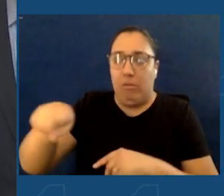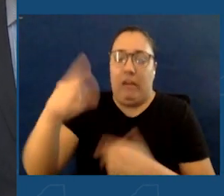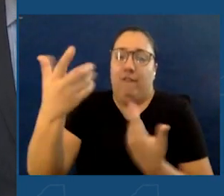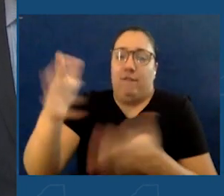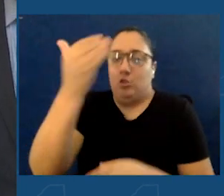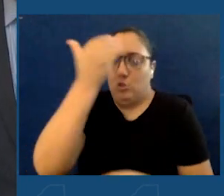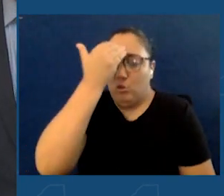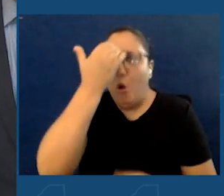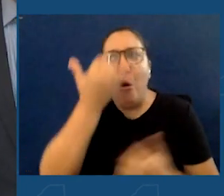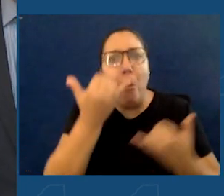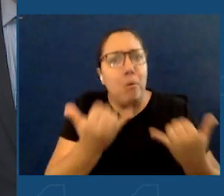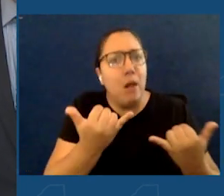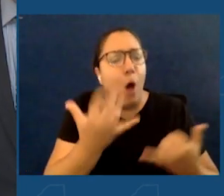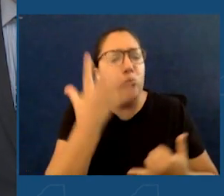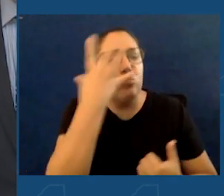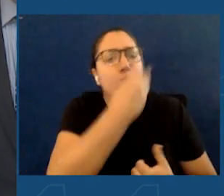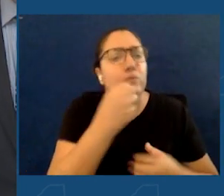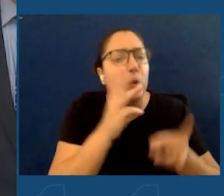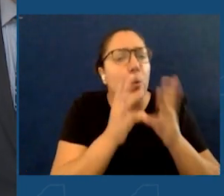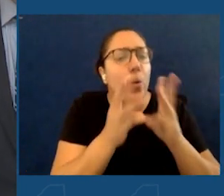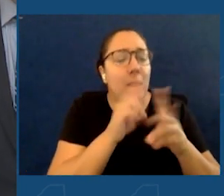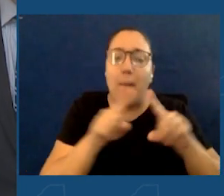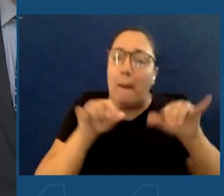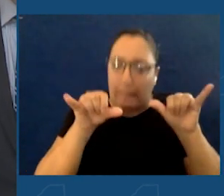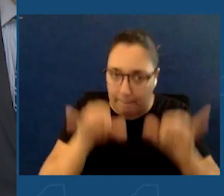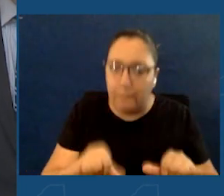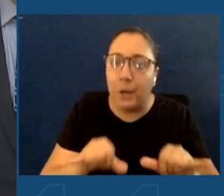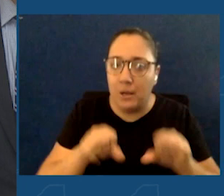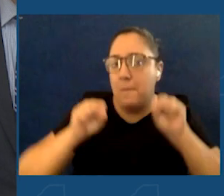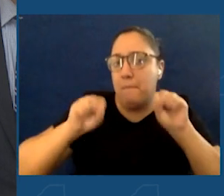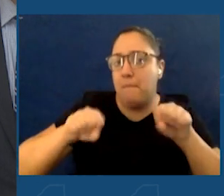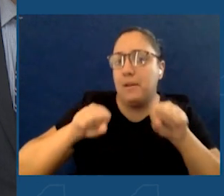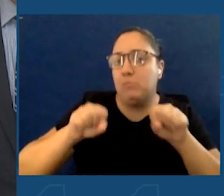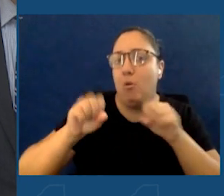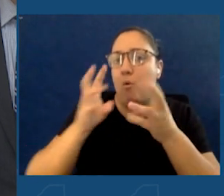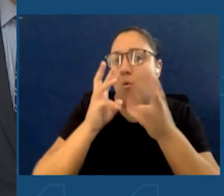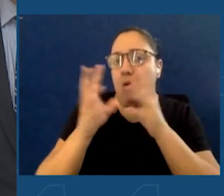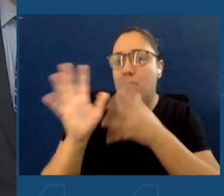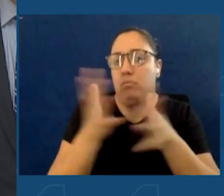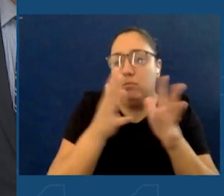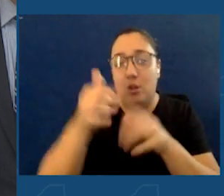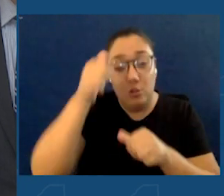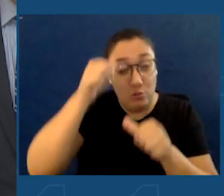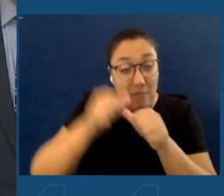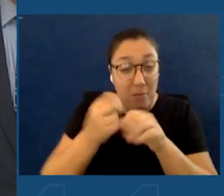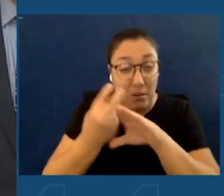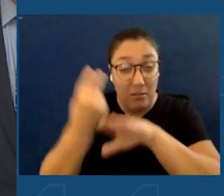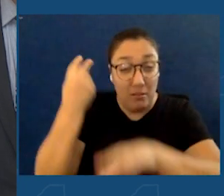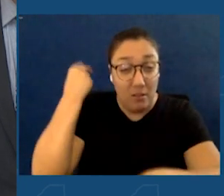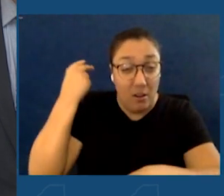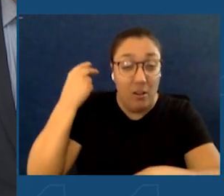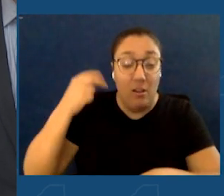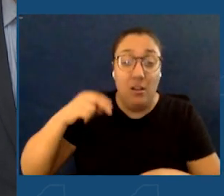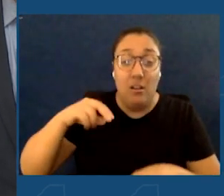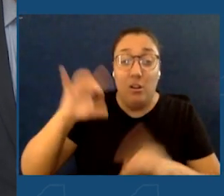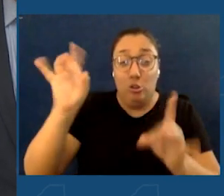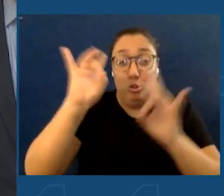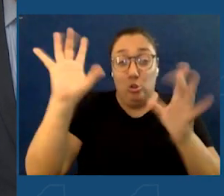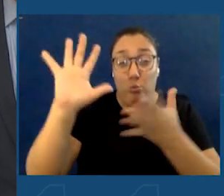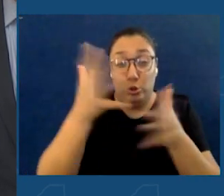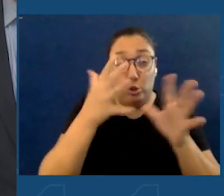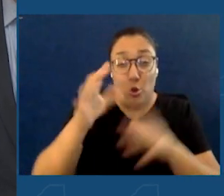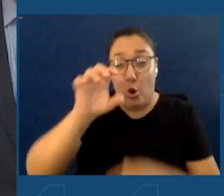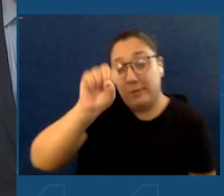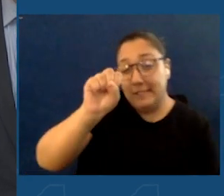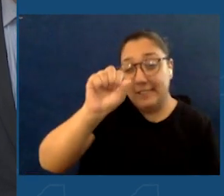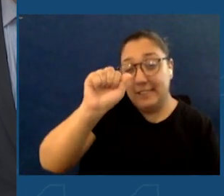weather that we're experiencing on this Friday. Superstorm Sandy, a decade ago. We'll be talking about